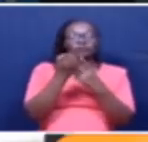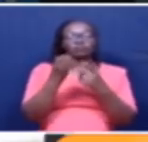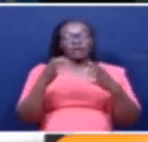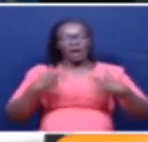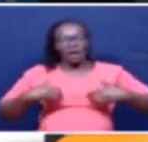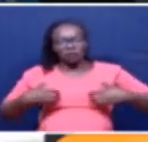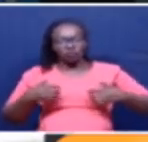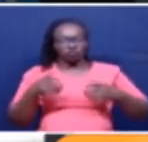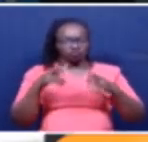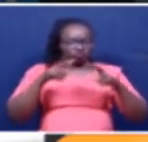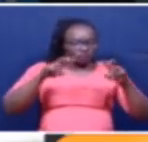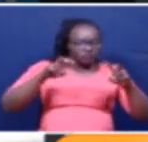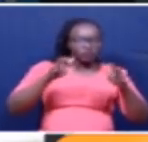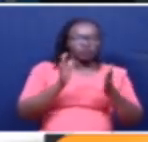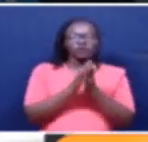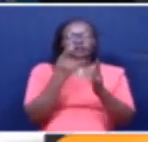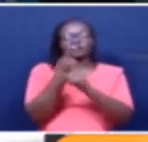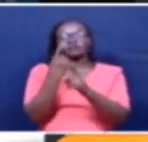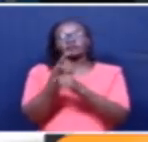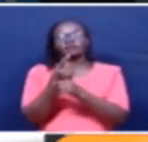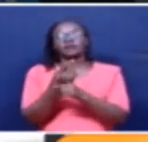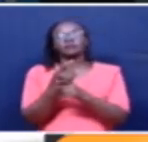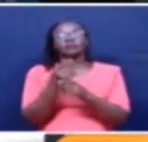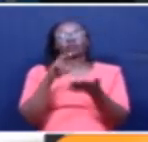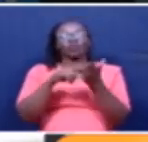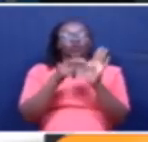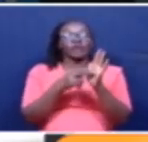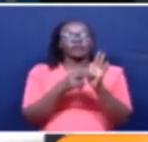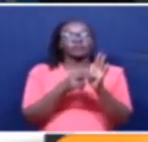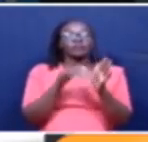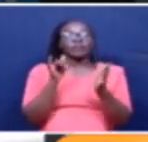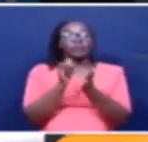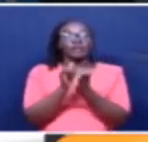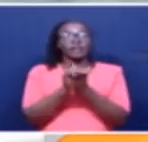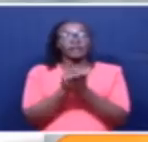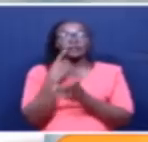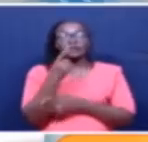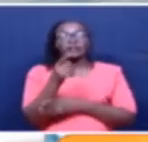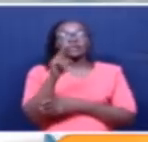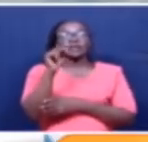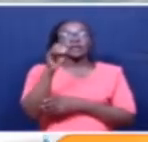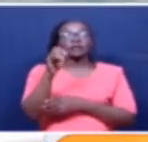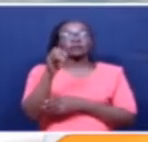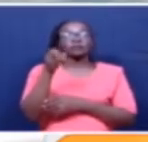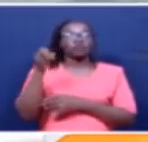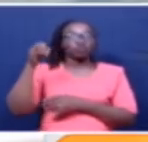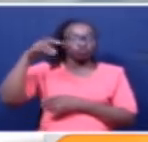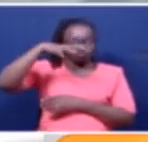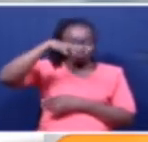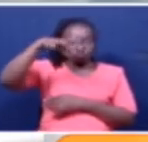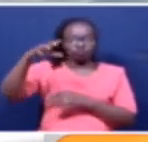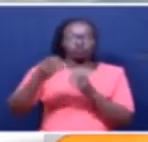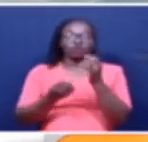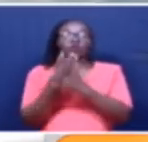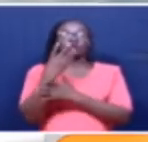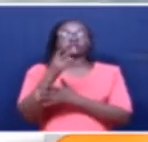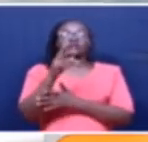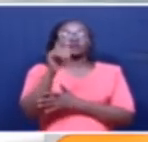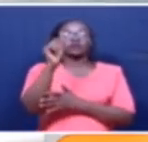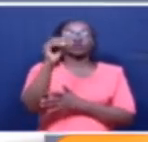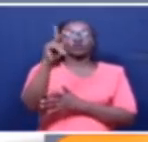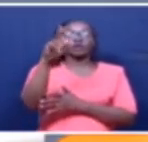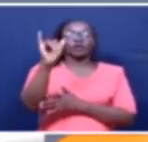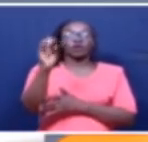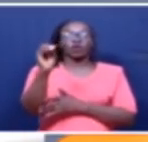well as multimedia projects. Dubbed Percasa Flight, the nano satellite launched in Tokyo, Japan, is expected to pass